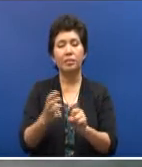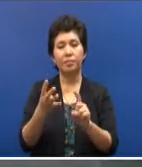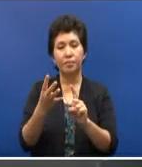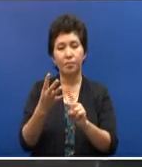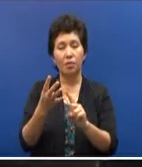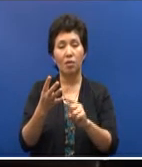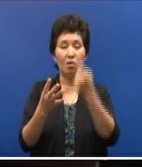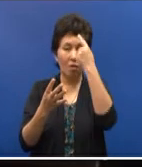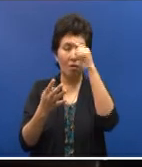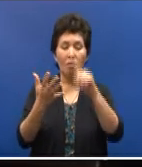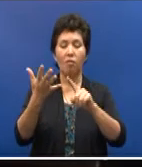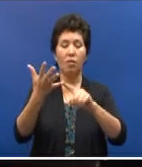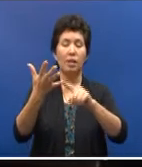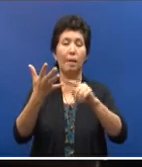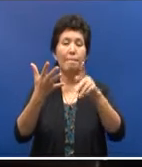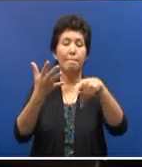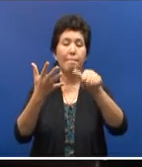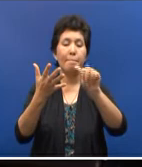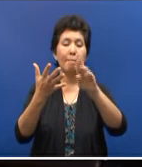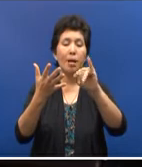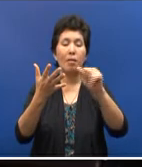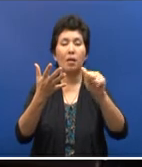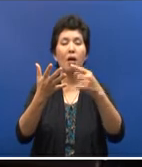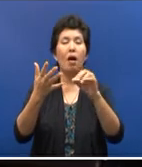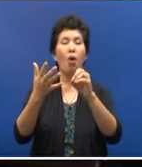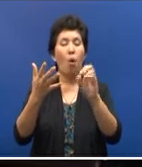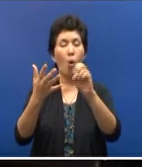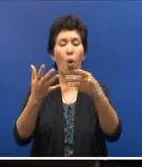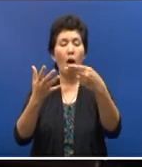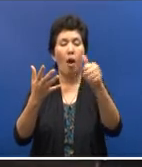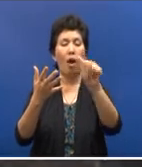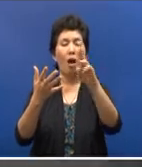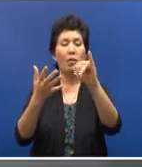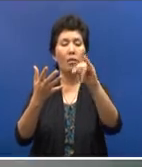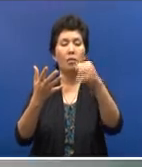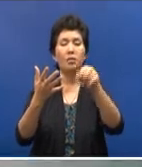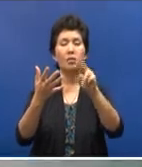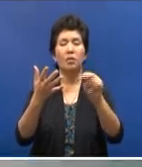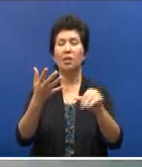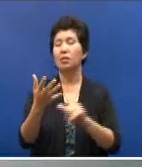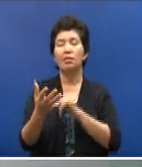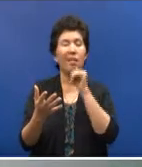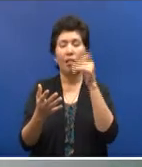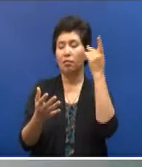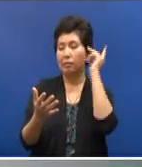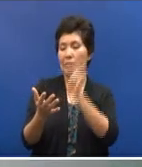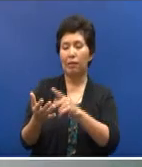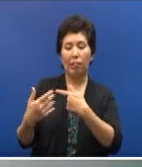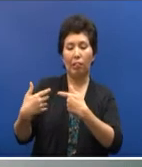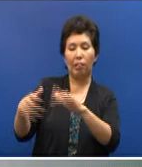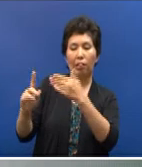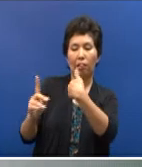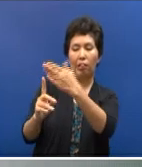Okay, however, for the Parya, okay, or Harijan, this group is not even recognized as part of the caste